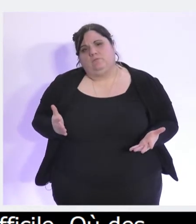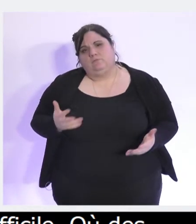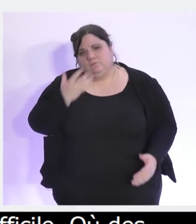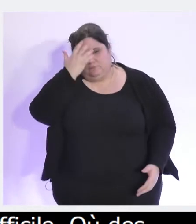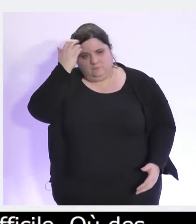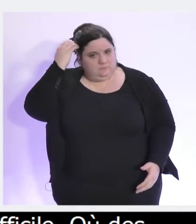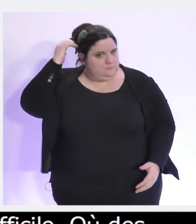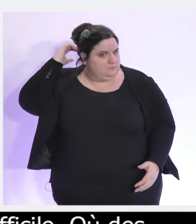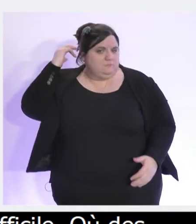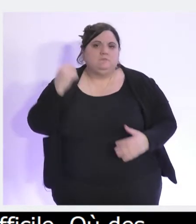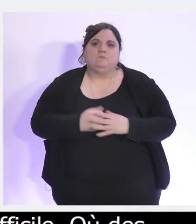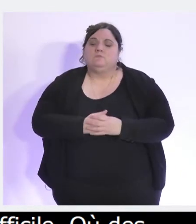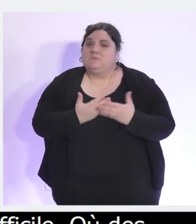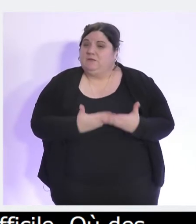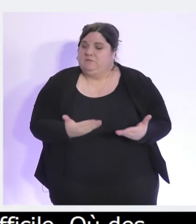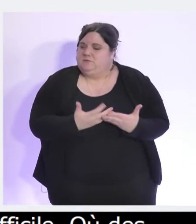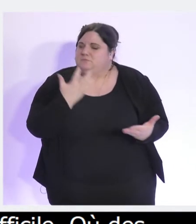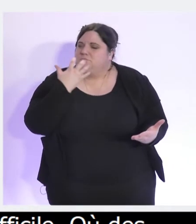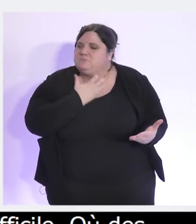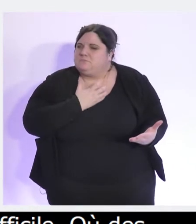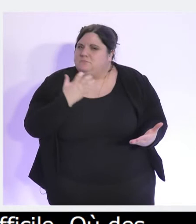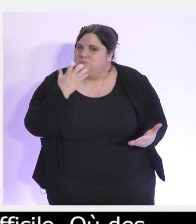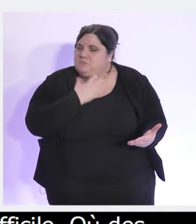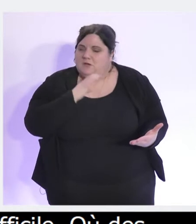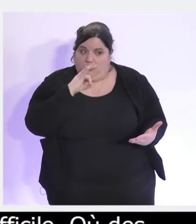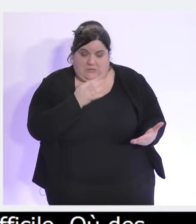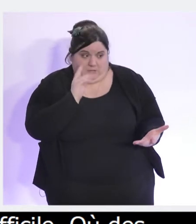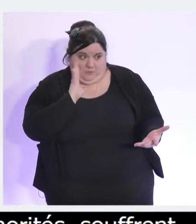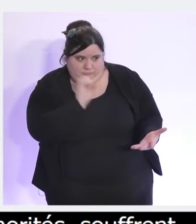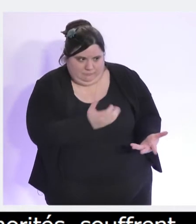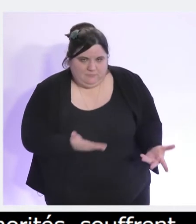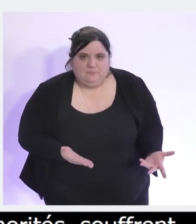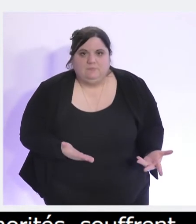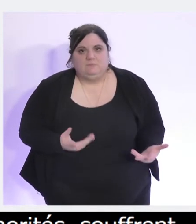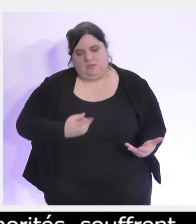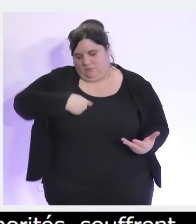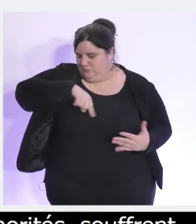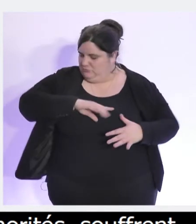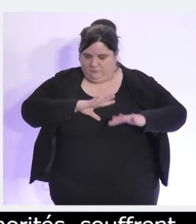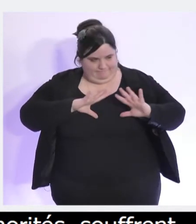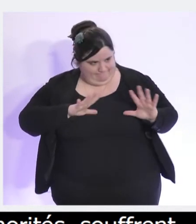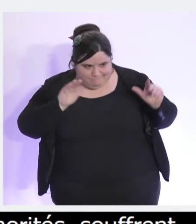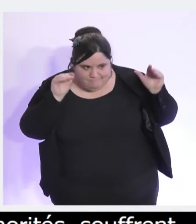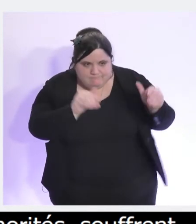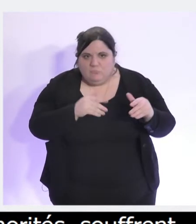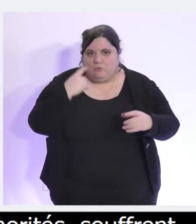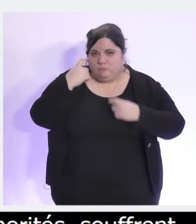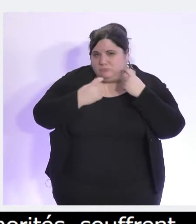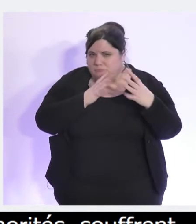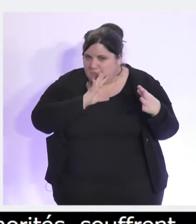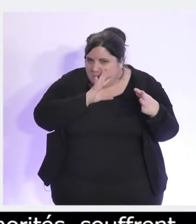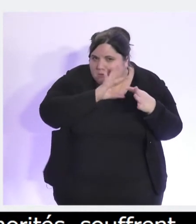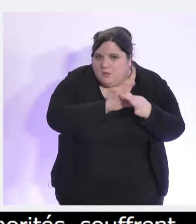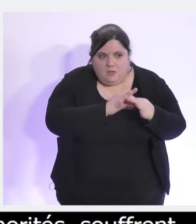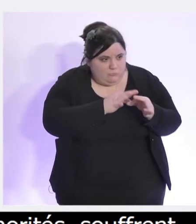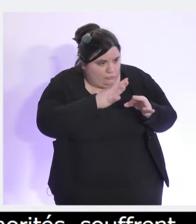duty to focus on these realities and find solutions as fast